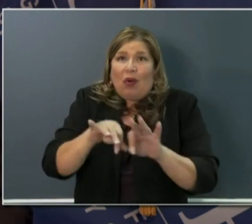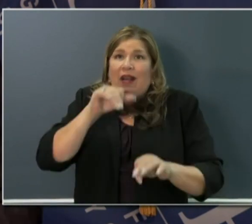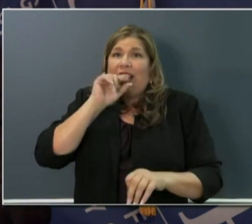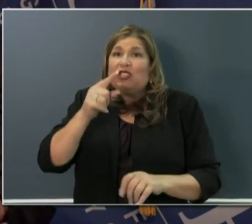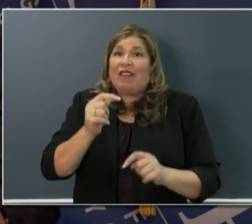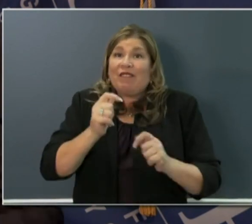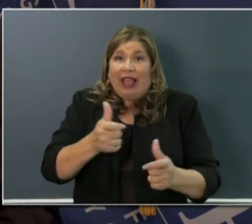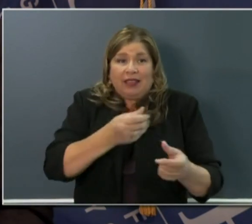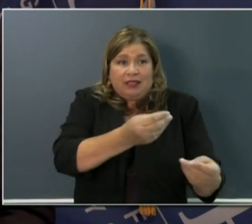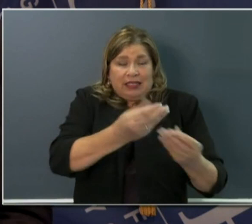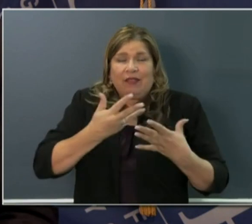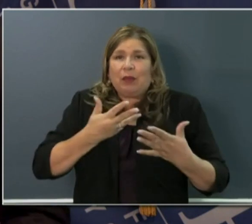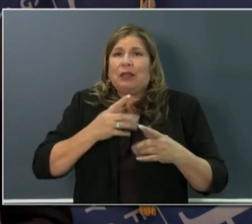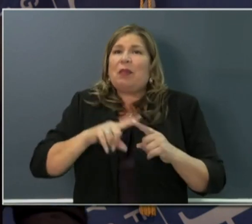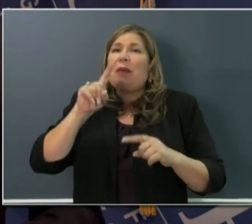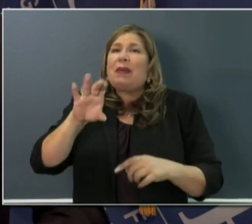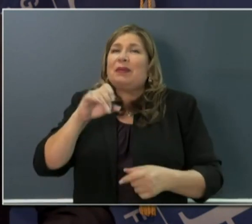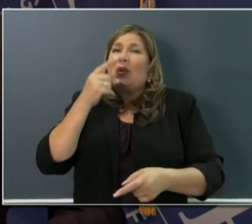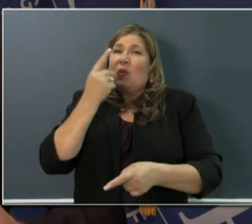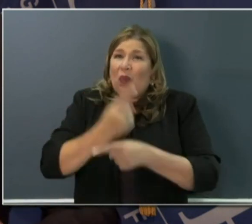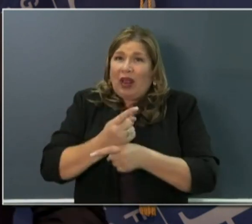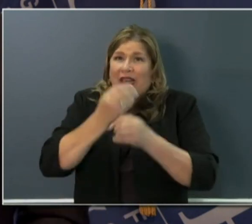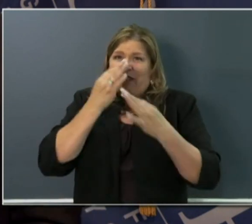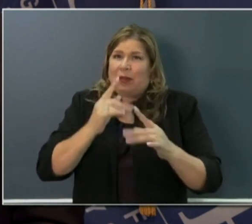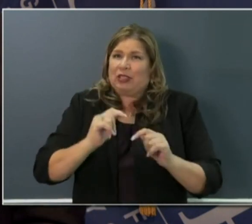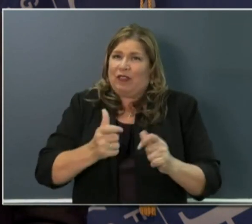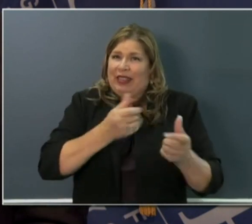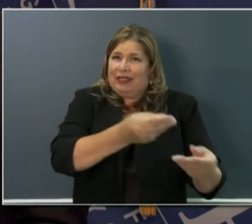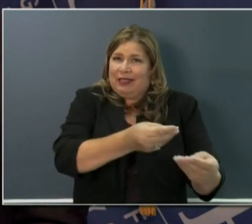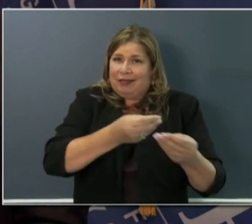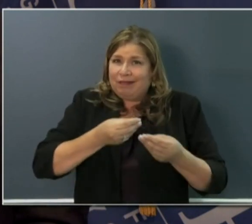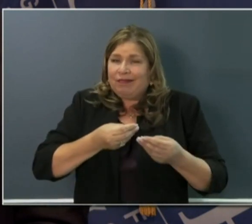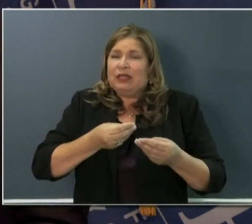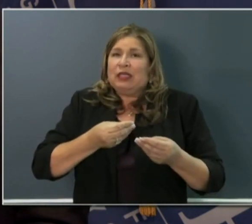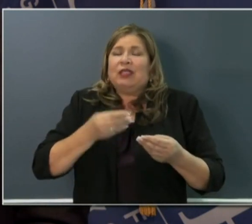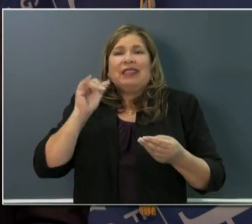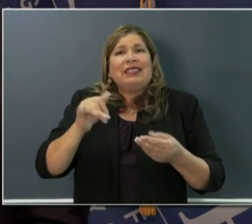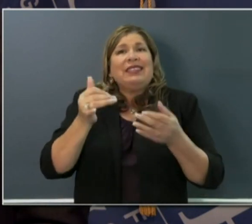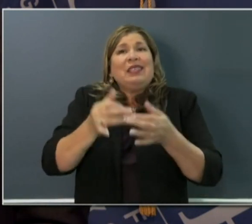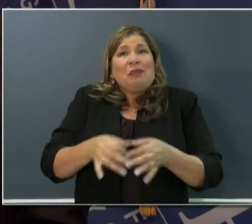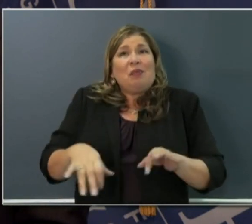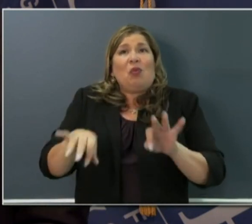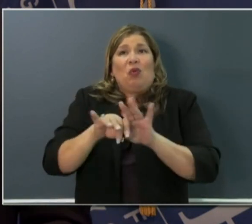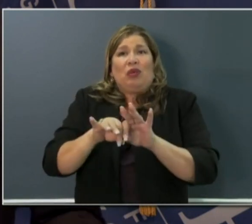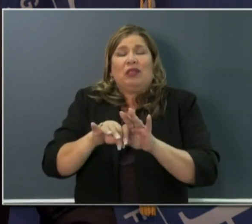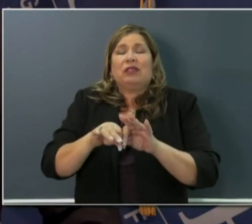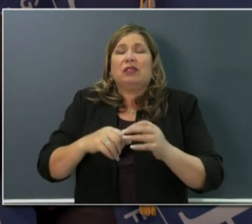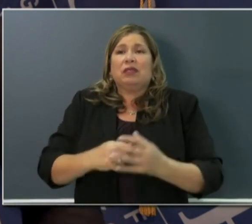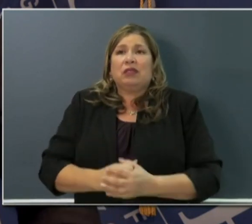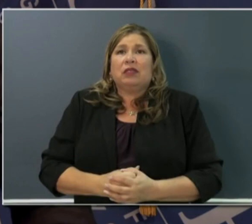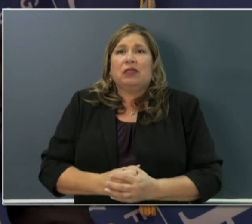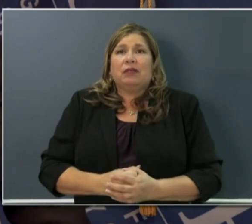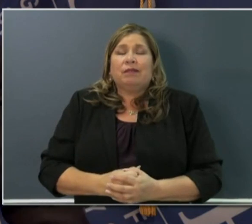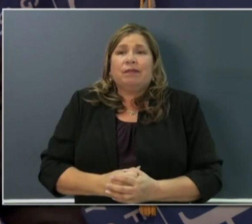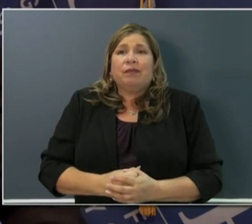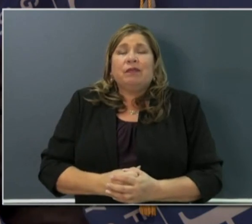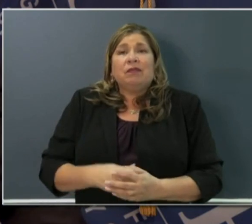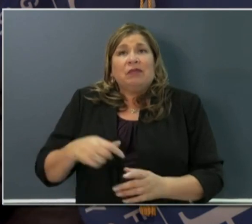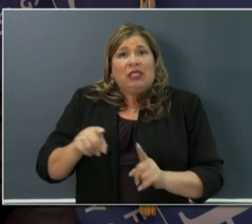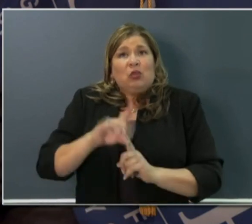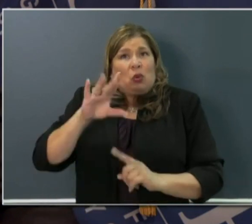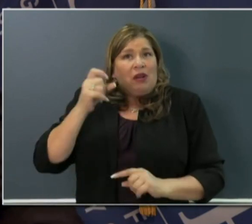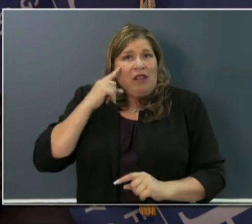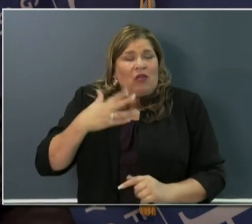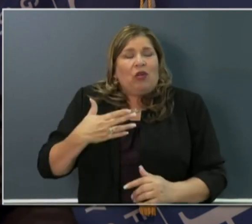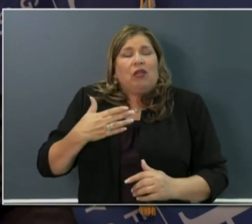must be front and center in our public statements, in our deliberation. And I take that to heart as your governor as well.